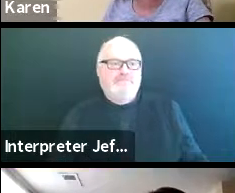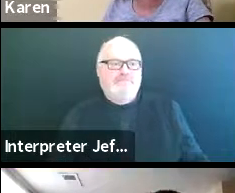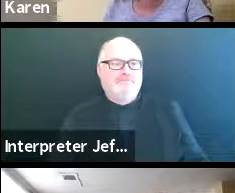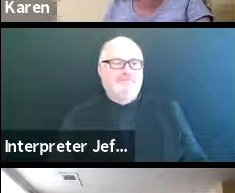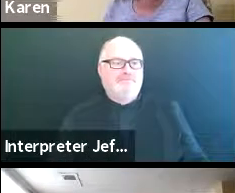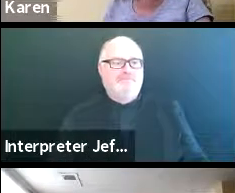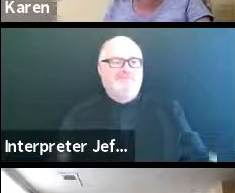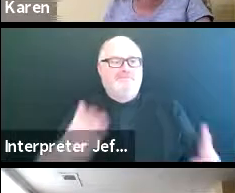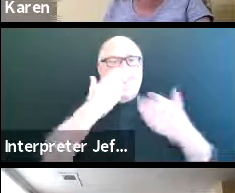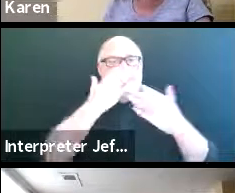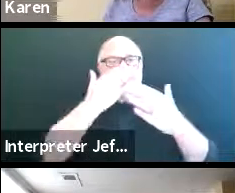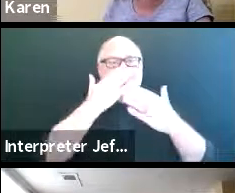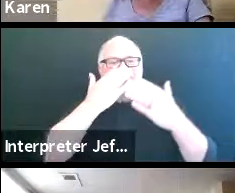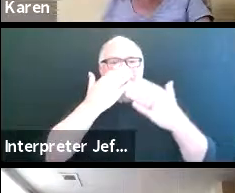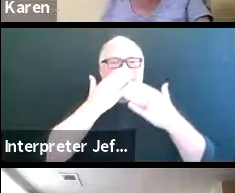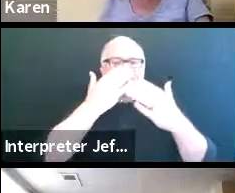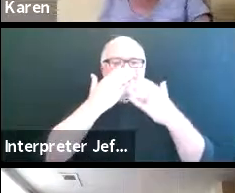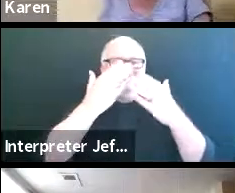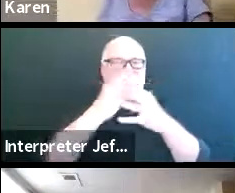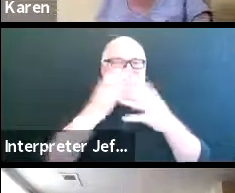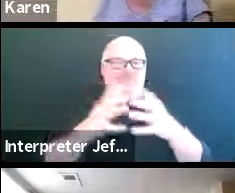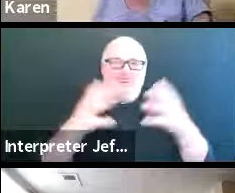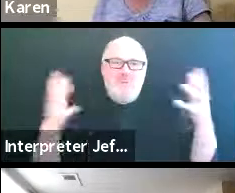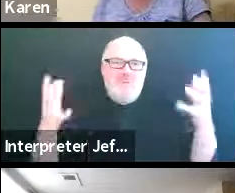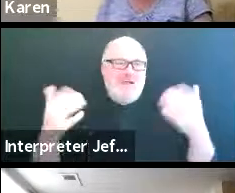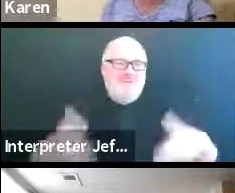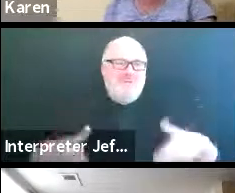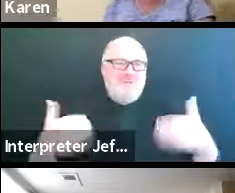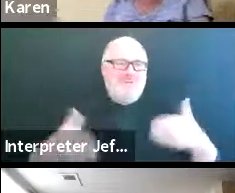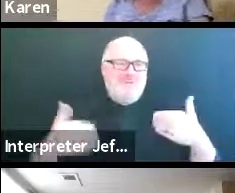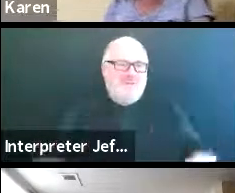Thank you so much.